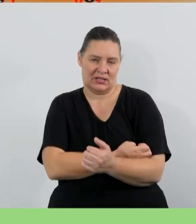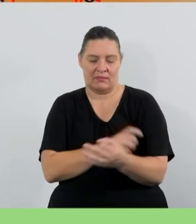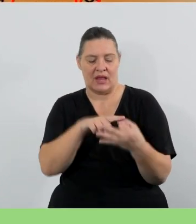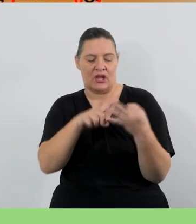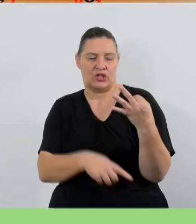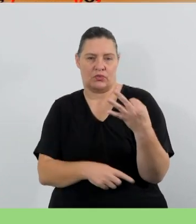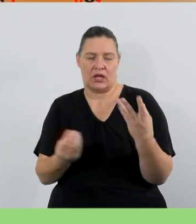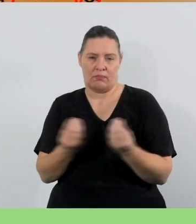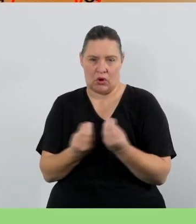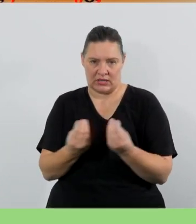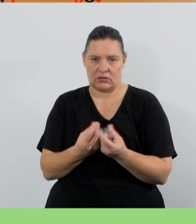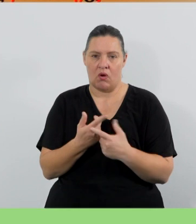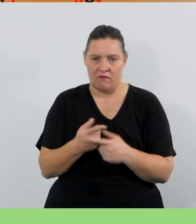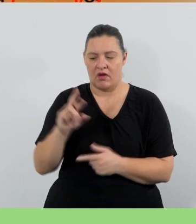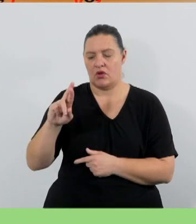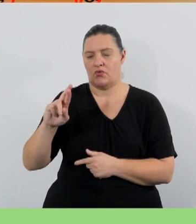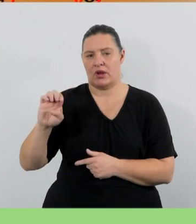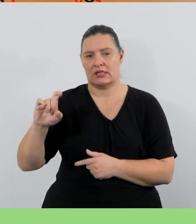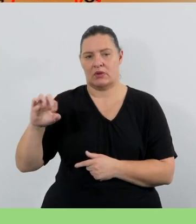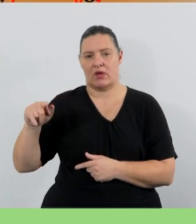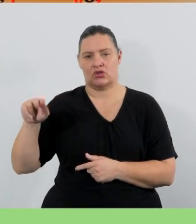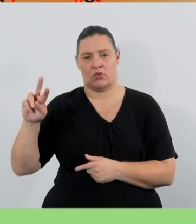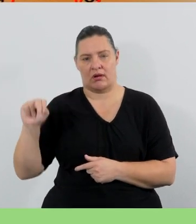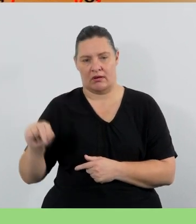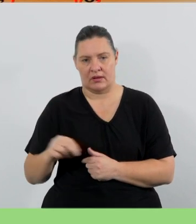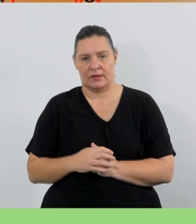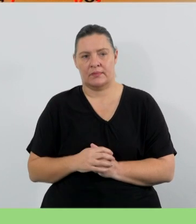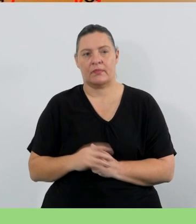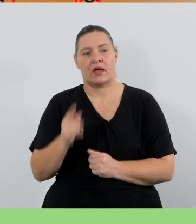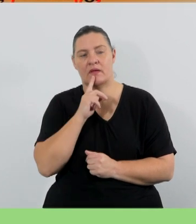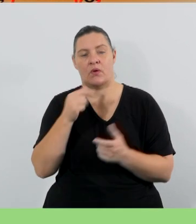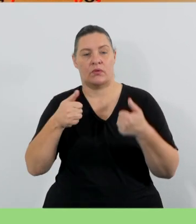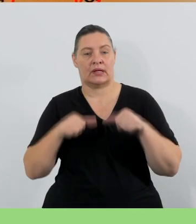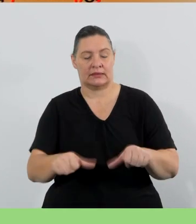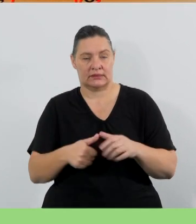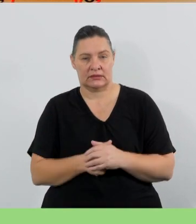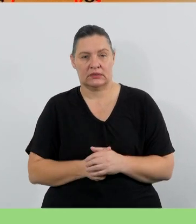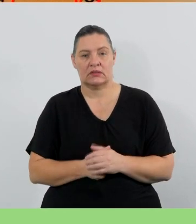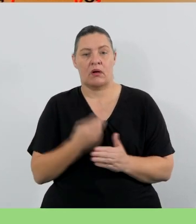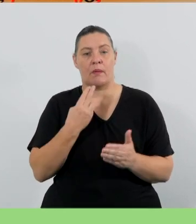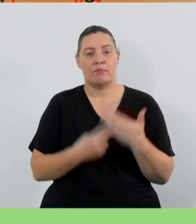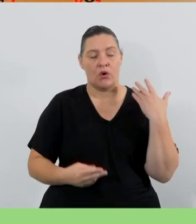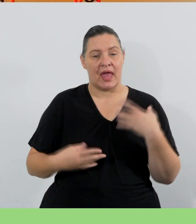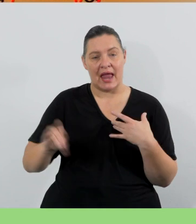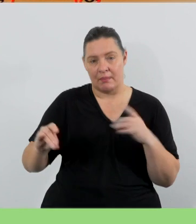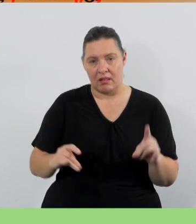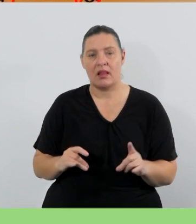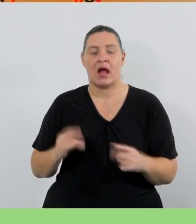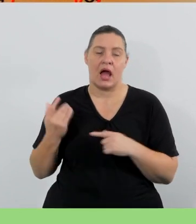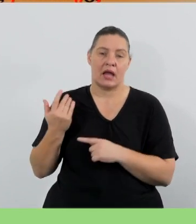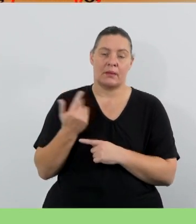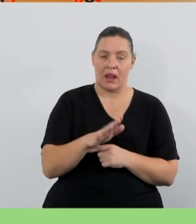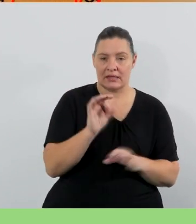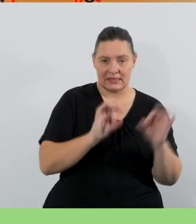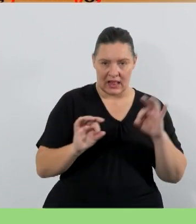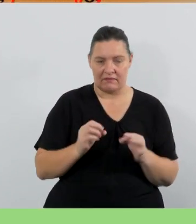those are the 3 products of respiration. Now moving on to our next point. So both the animal and plant